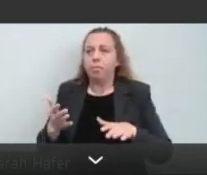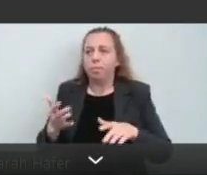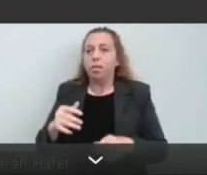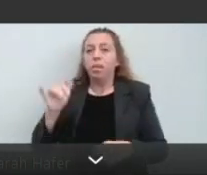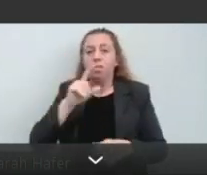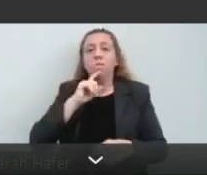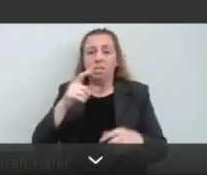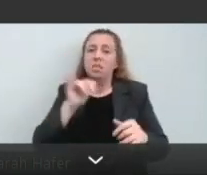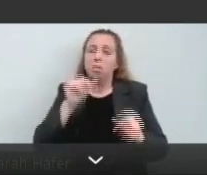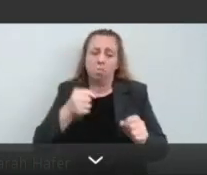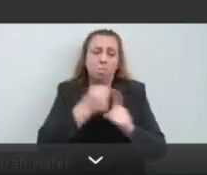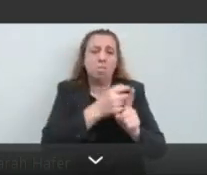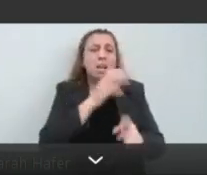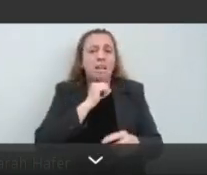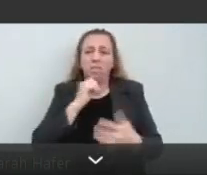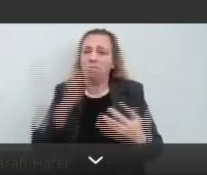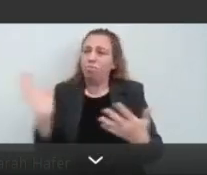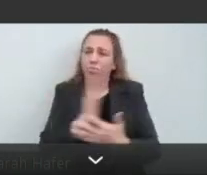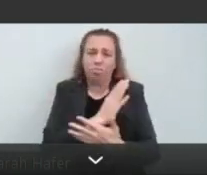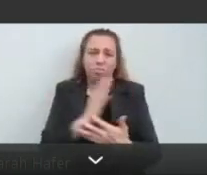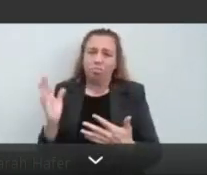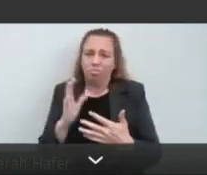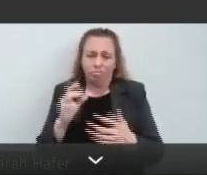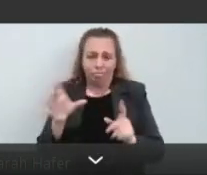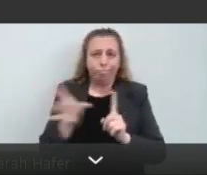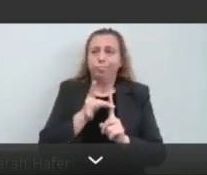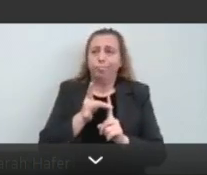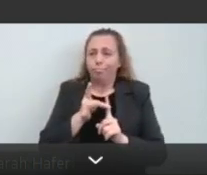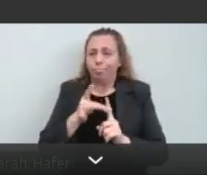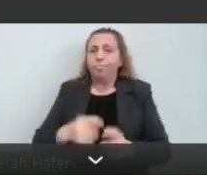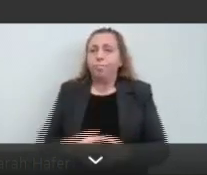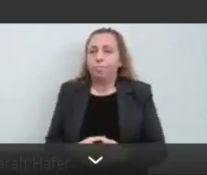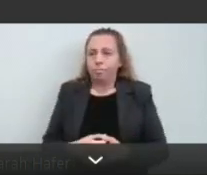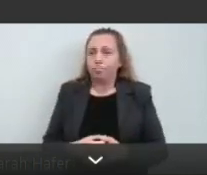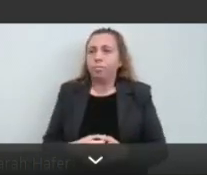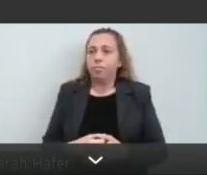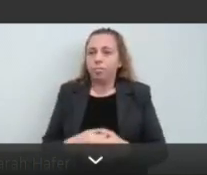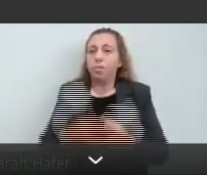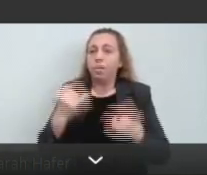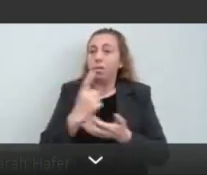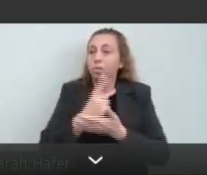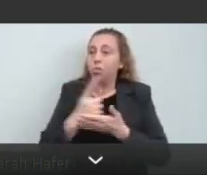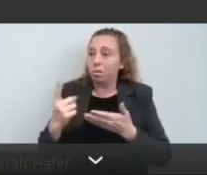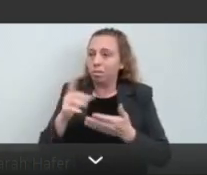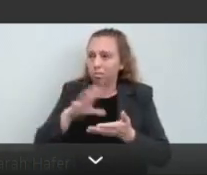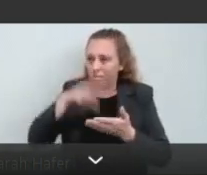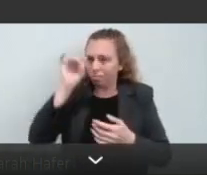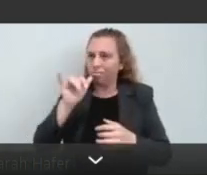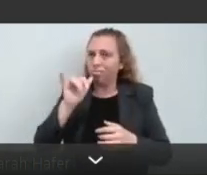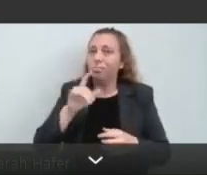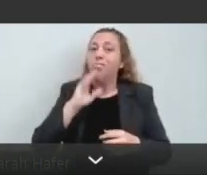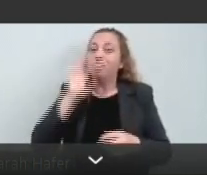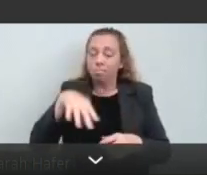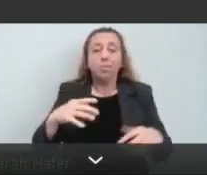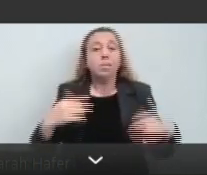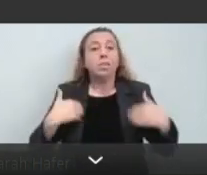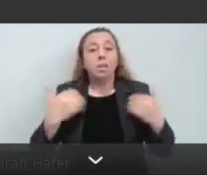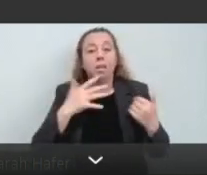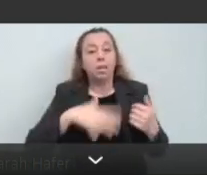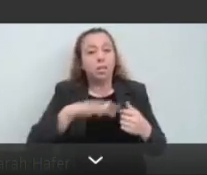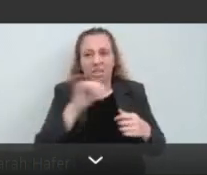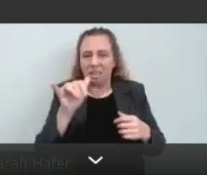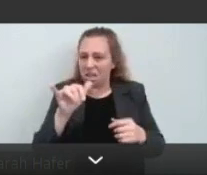data. And now, sadly, this week, we're starting to learn about the potential consequences in young children with new reports of